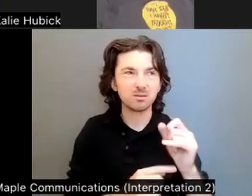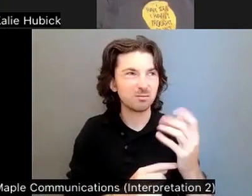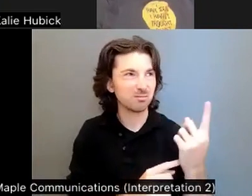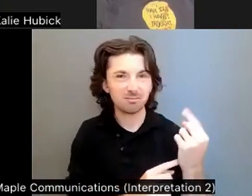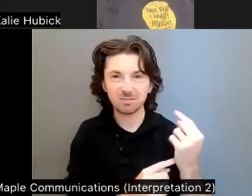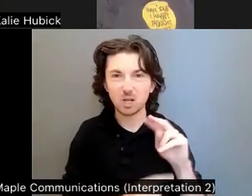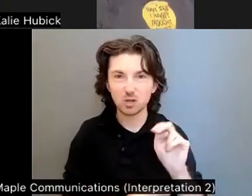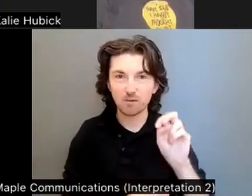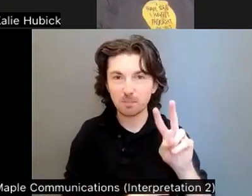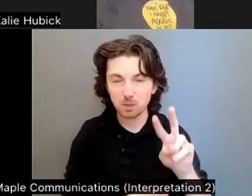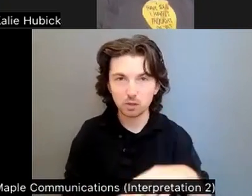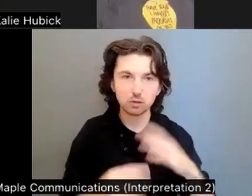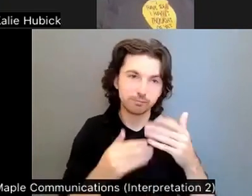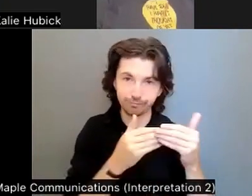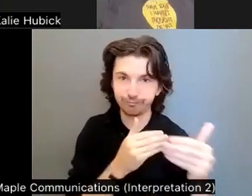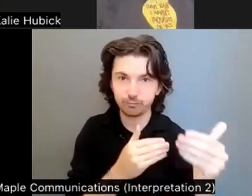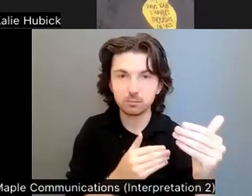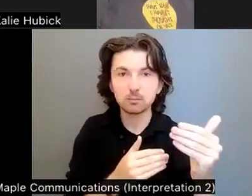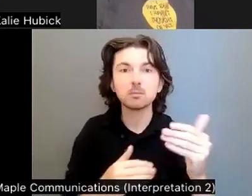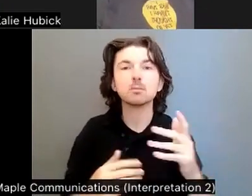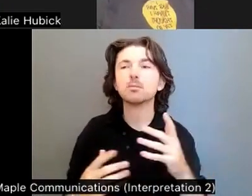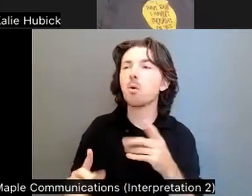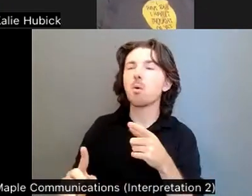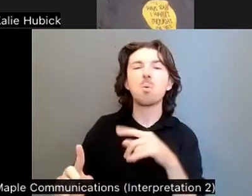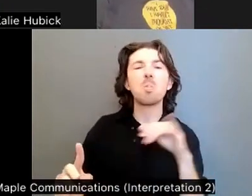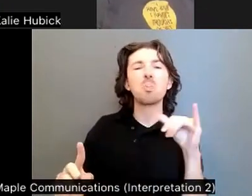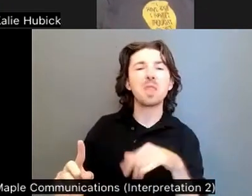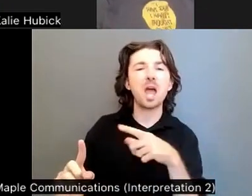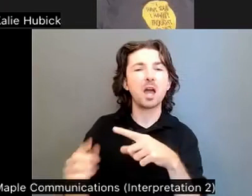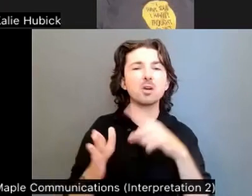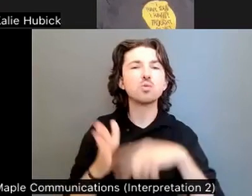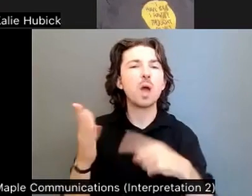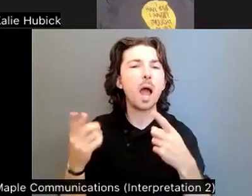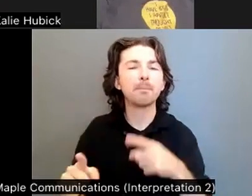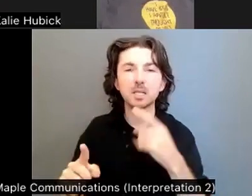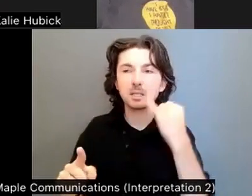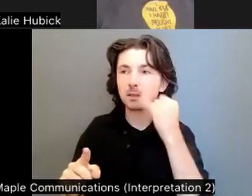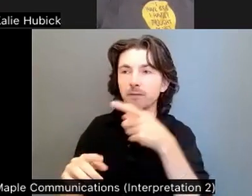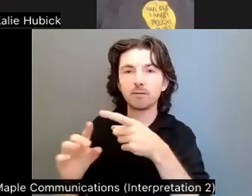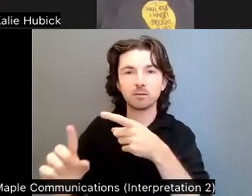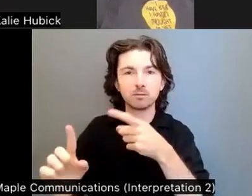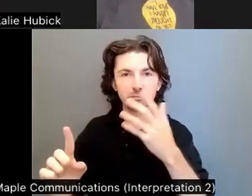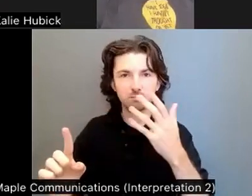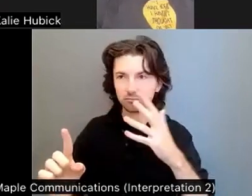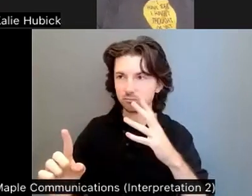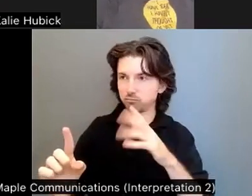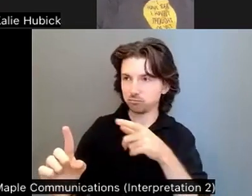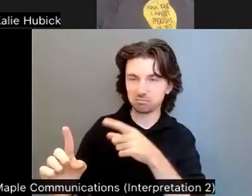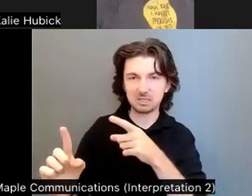of what happens if medical ableism and colonial capitalism